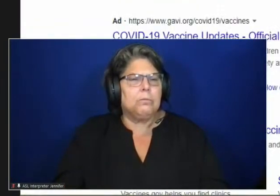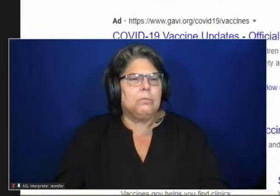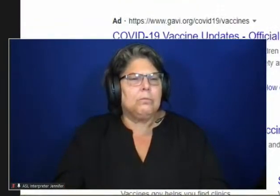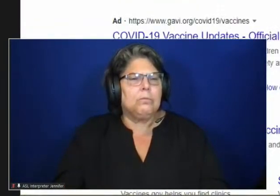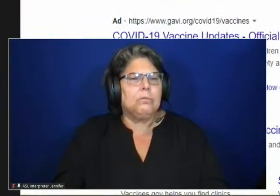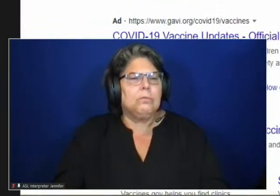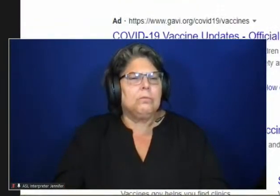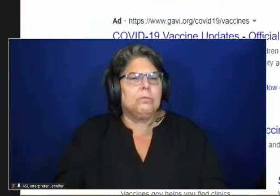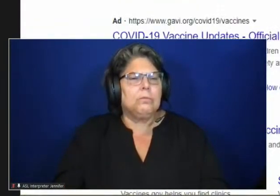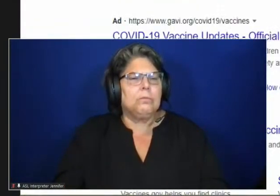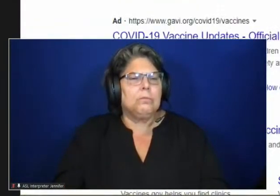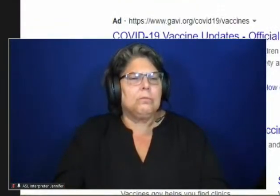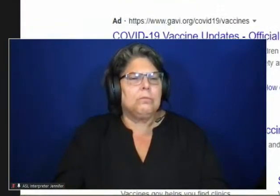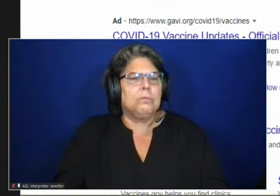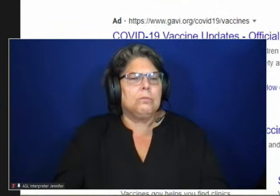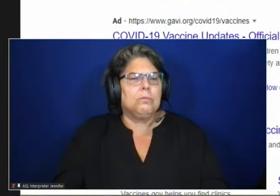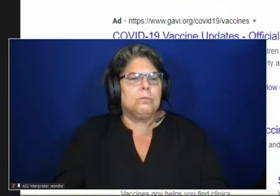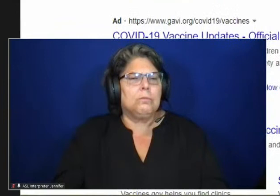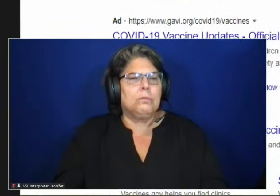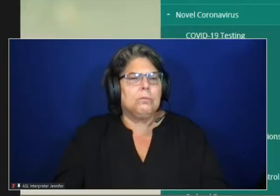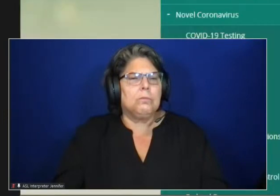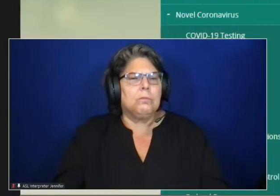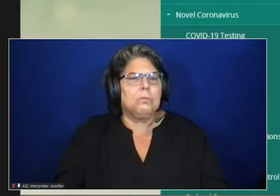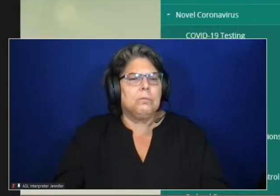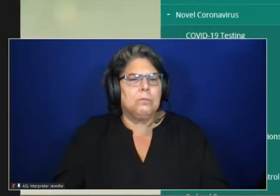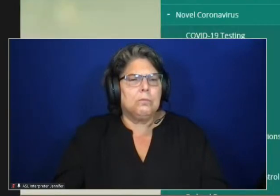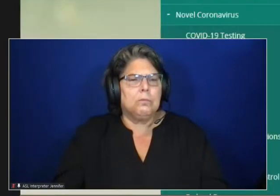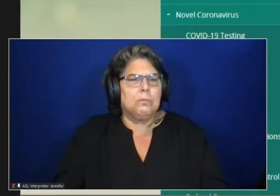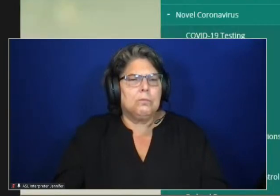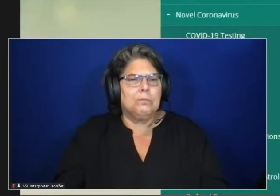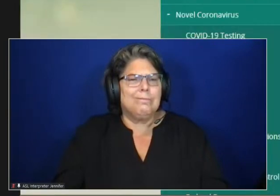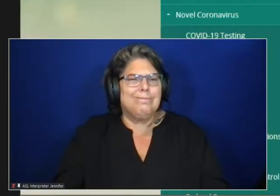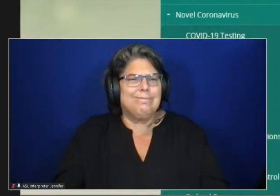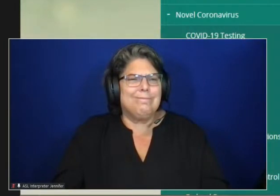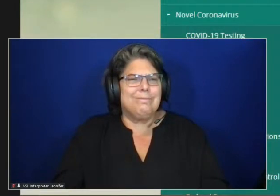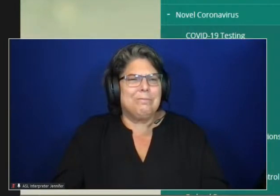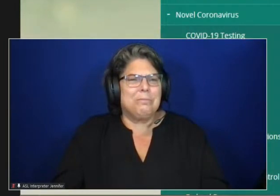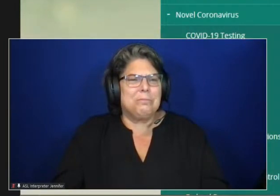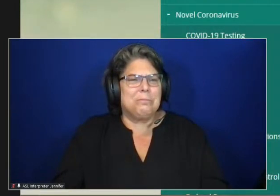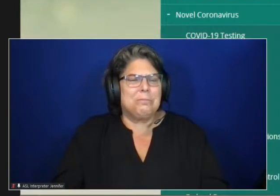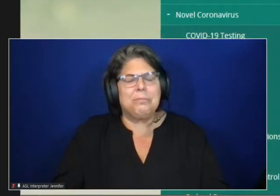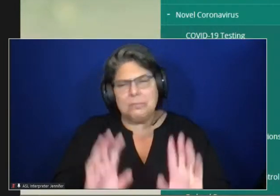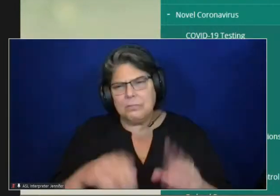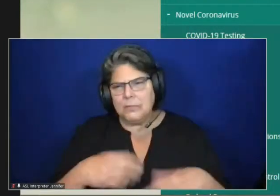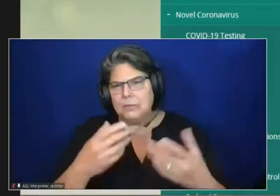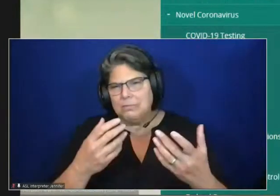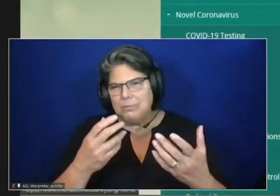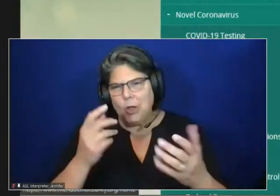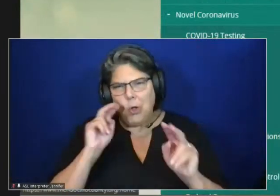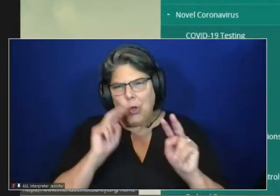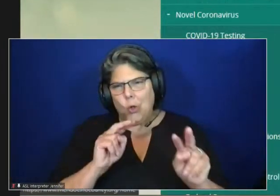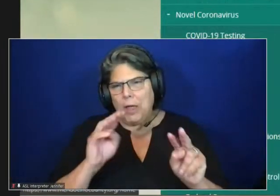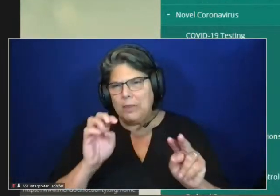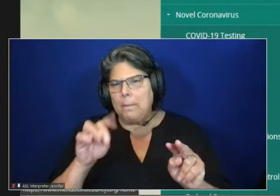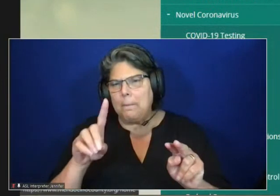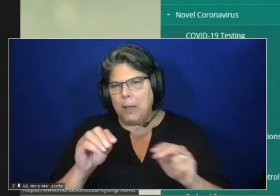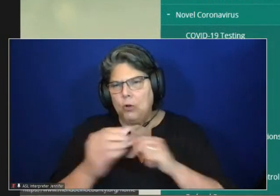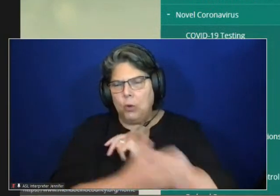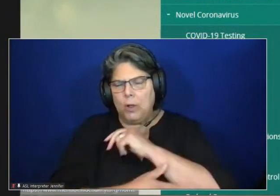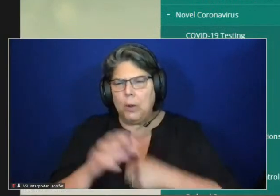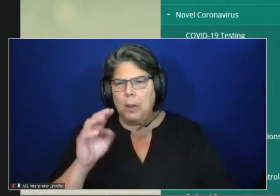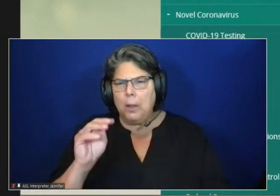Oops. No, you can't. We're going to go, well, let's go to the Mendocino County one first. So this is just